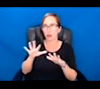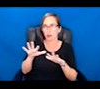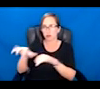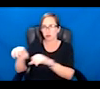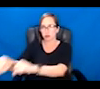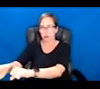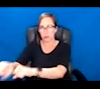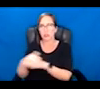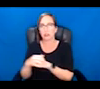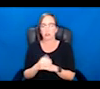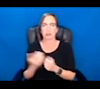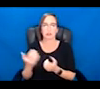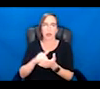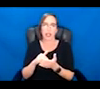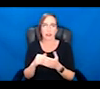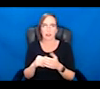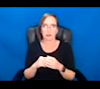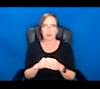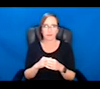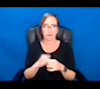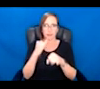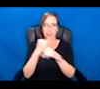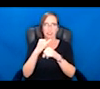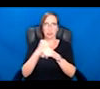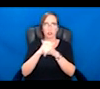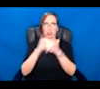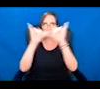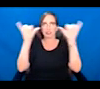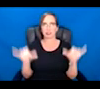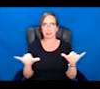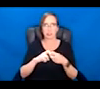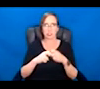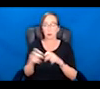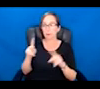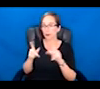it institutionalizes that people who have the most